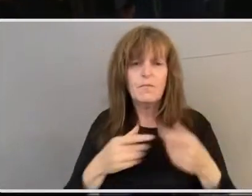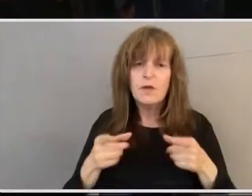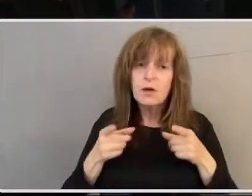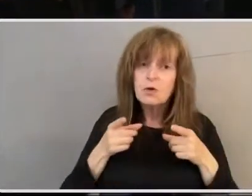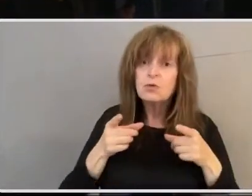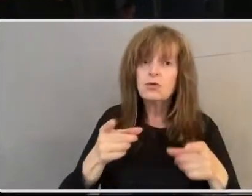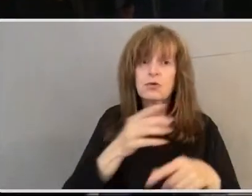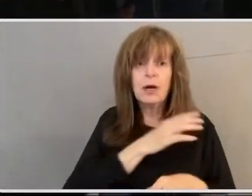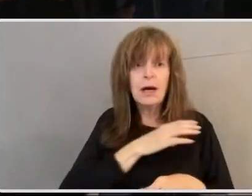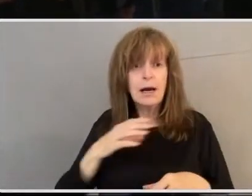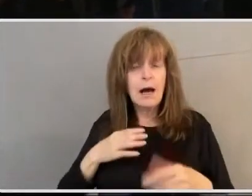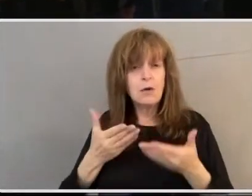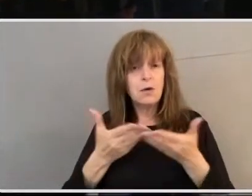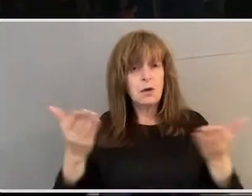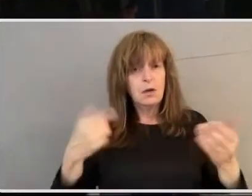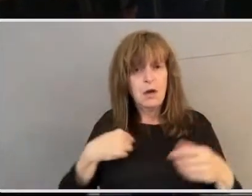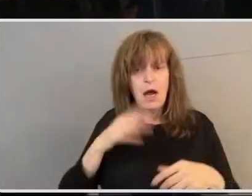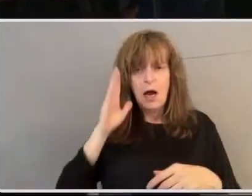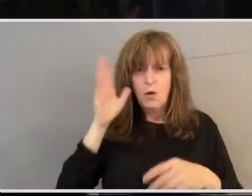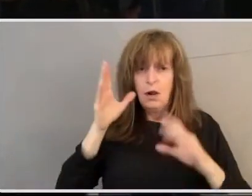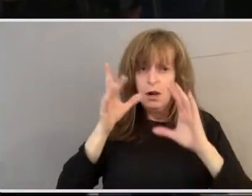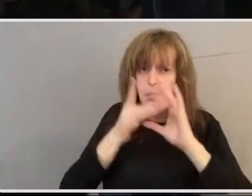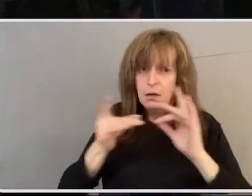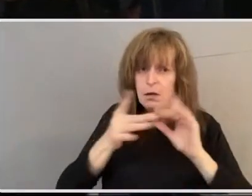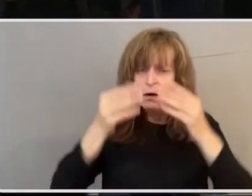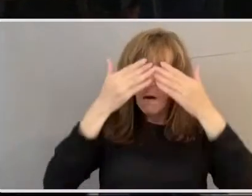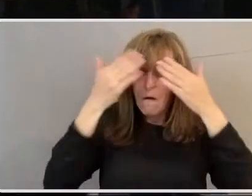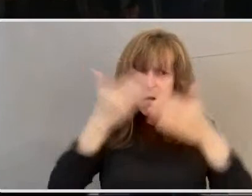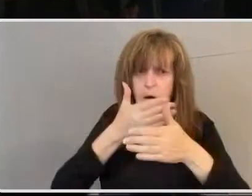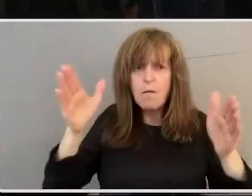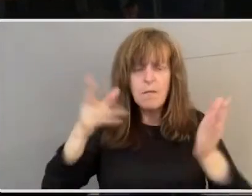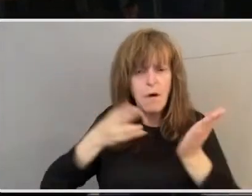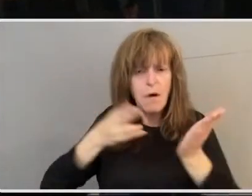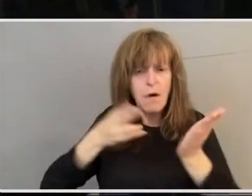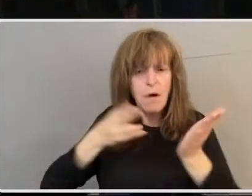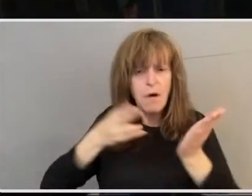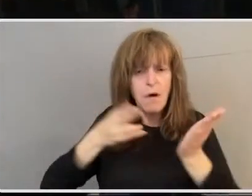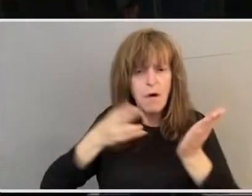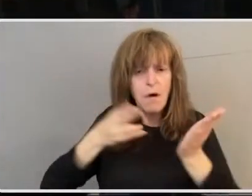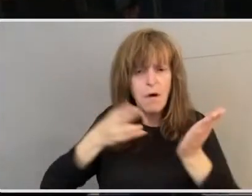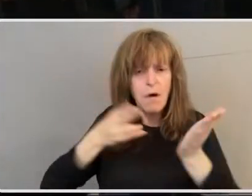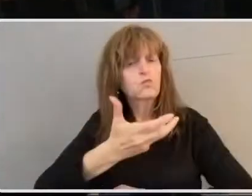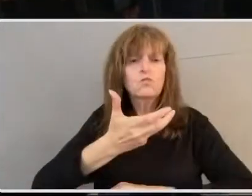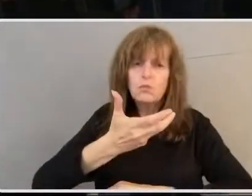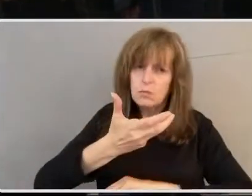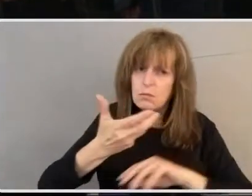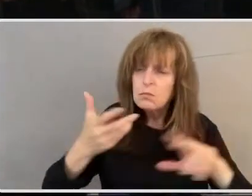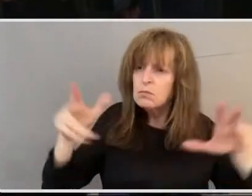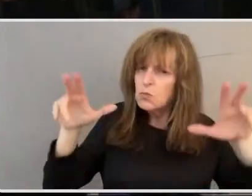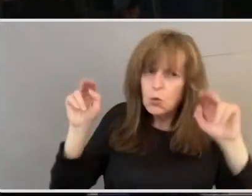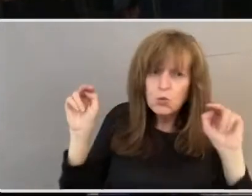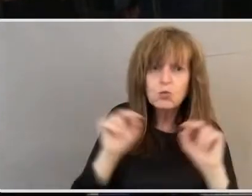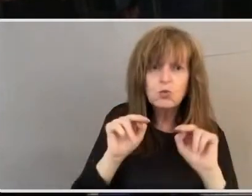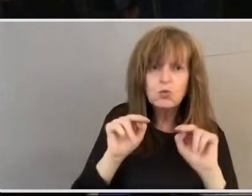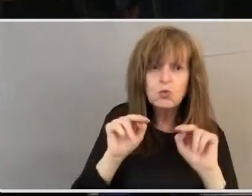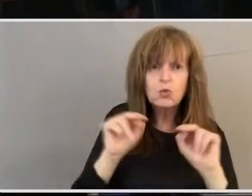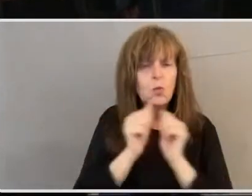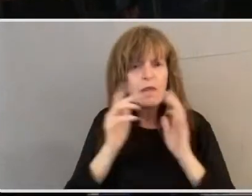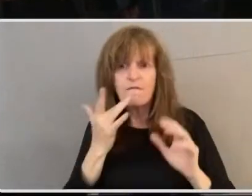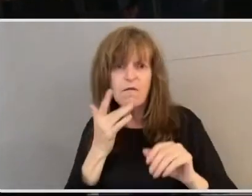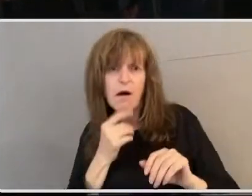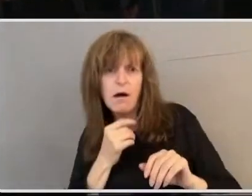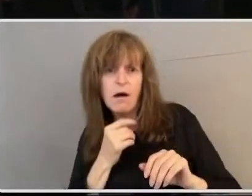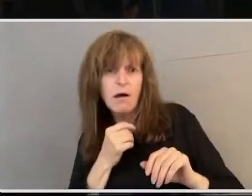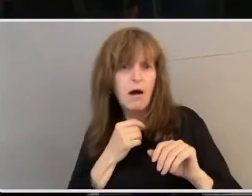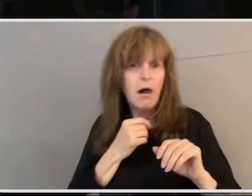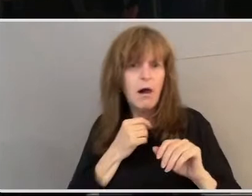honestly without partiality, fear, or favor. I will respect as secret all matters that